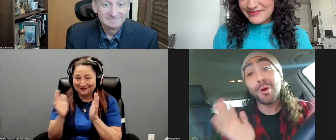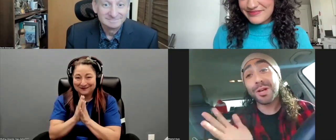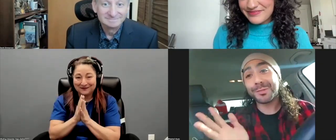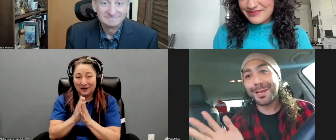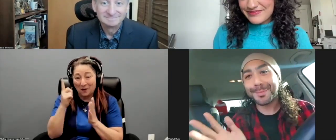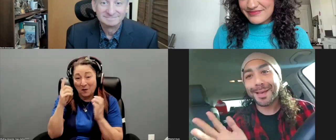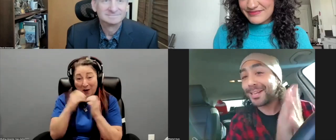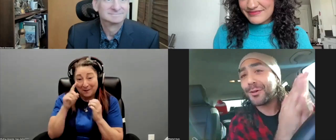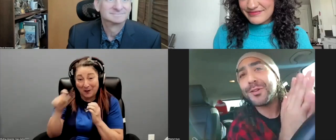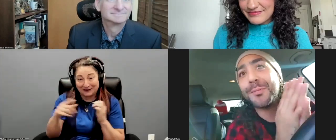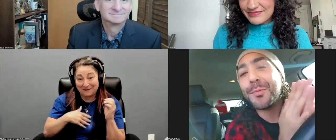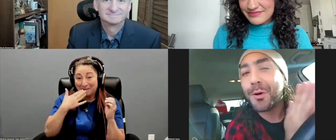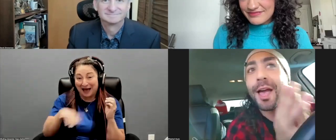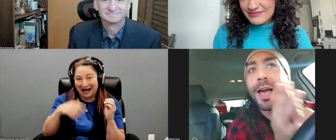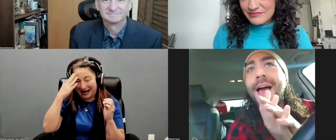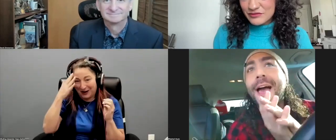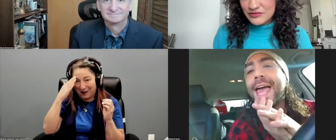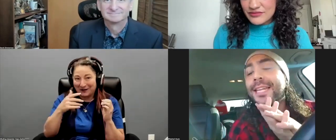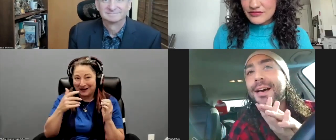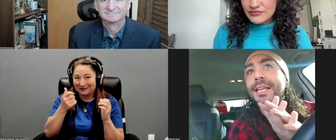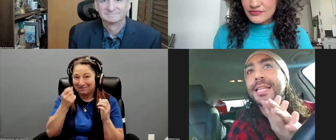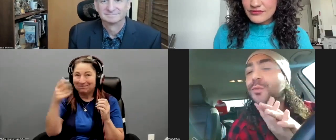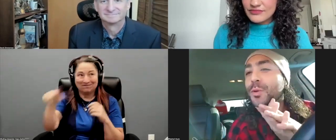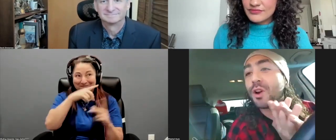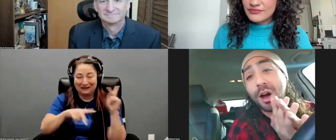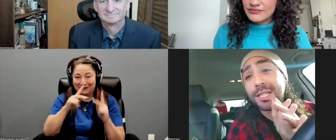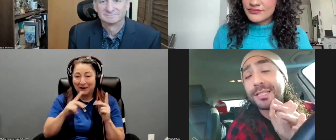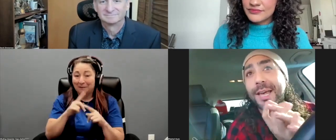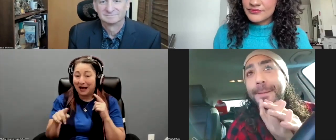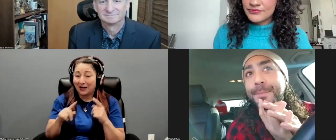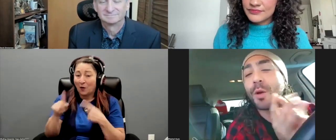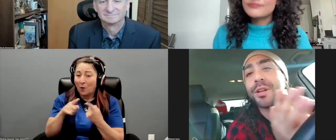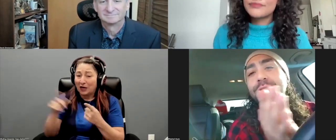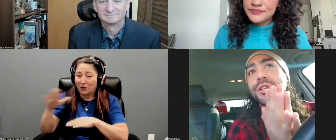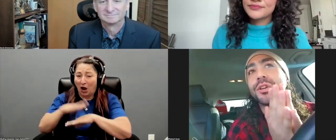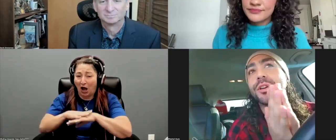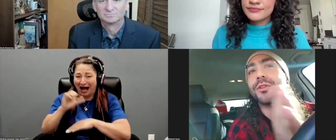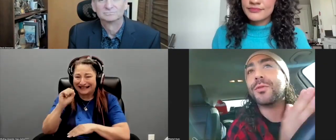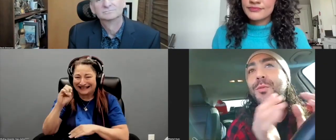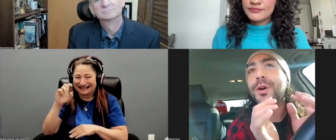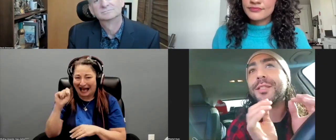One more question, my bad. I know there's a couple more. And it's for when you're on set. What